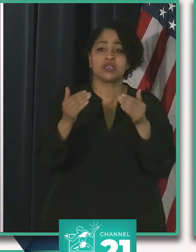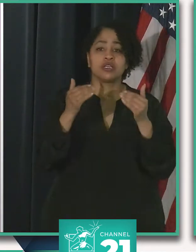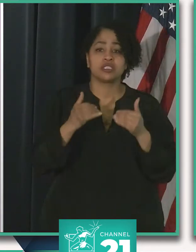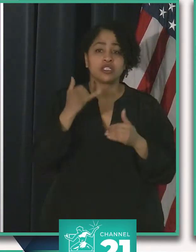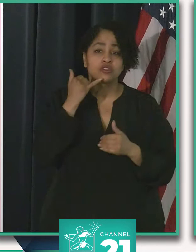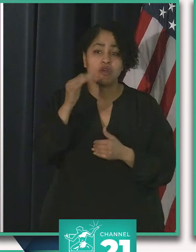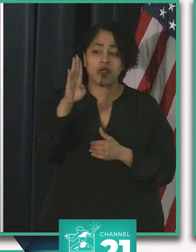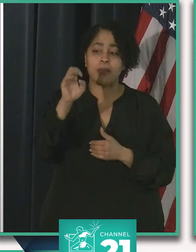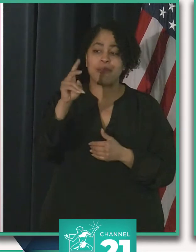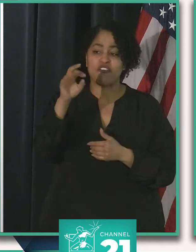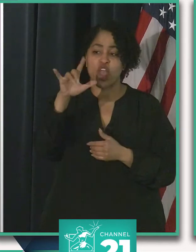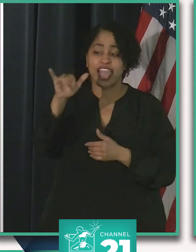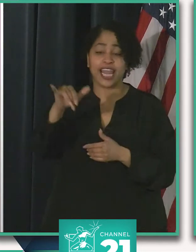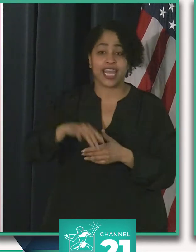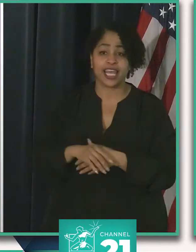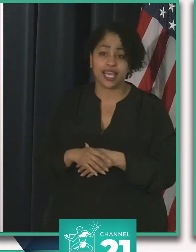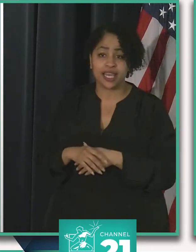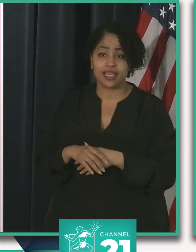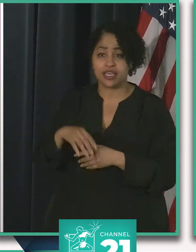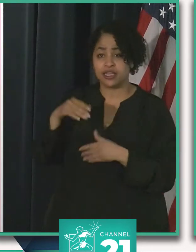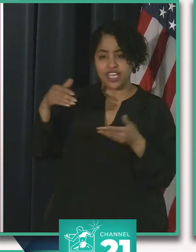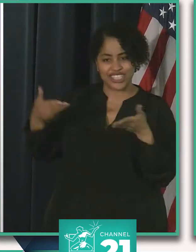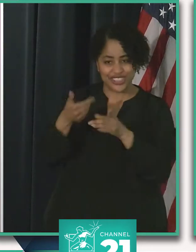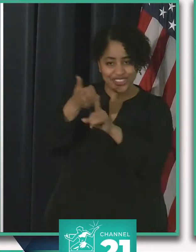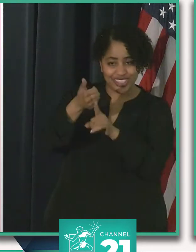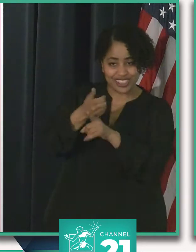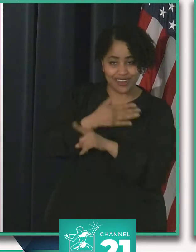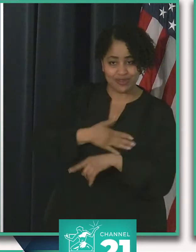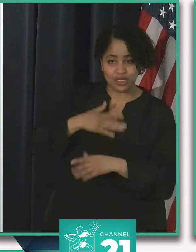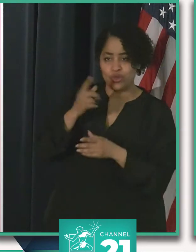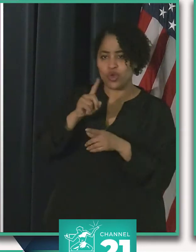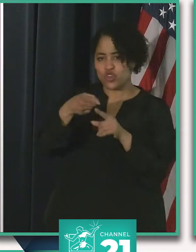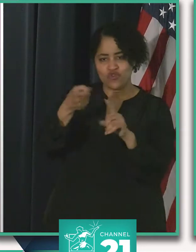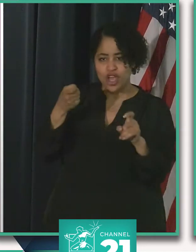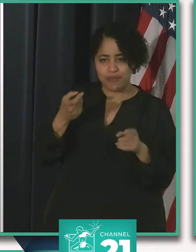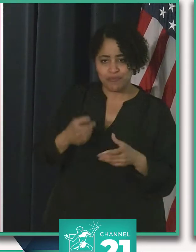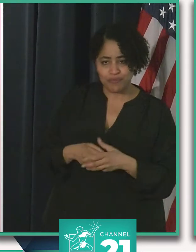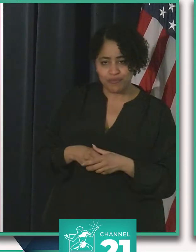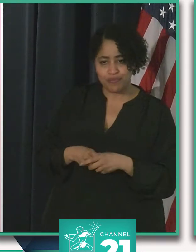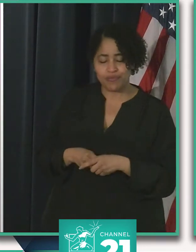Beverly. Okay, Beverly, if you introduce yourself and tell us what neighborhood you're from.